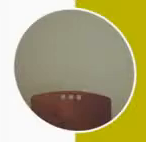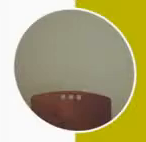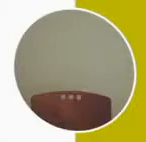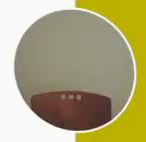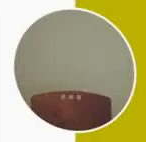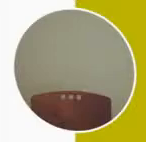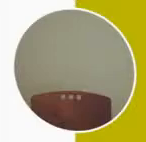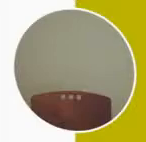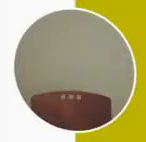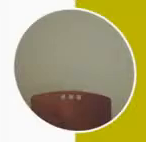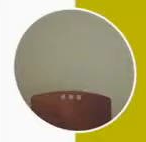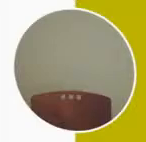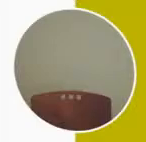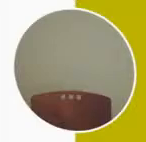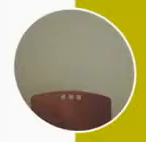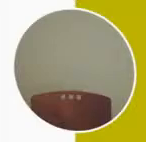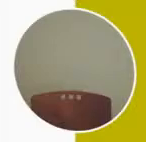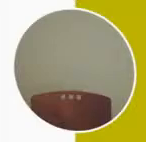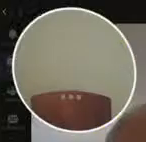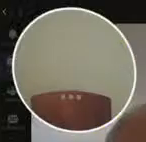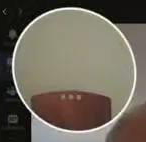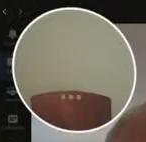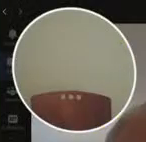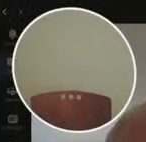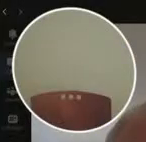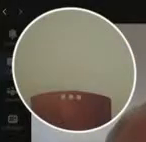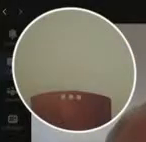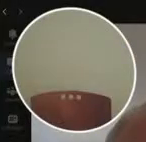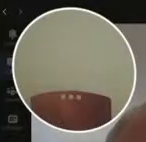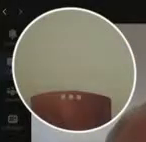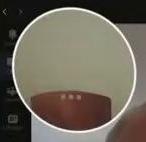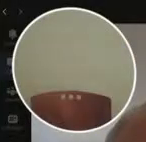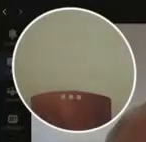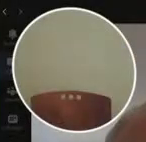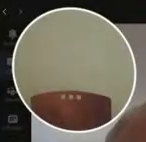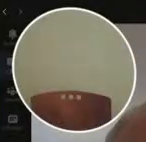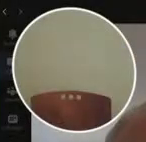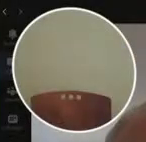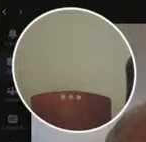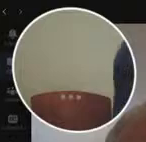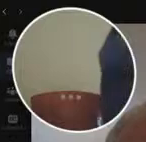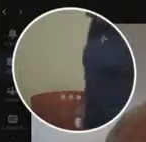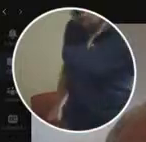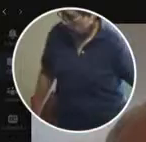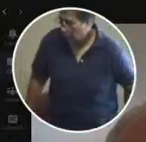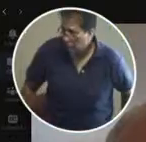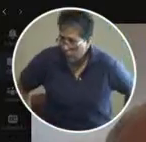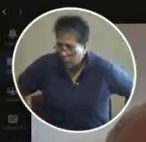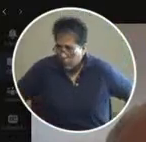On March 24th, we issued the emergency directive commonly known as Work Safe, Stay Home.